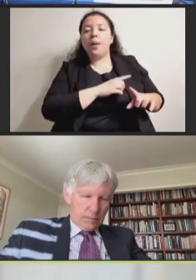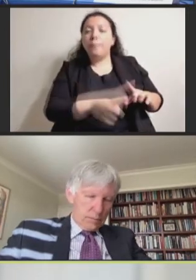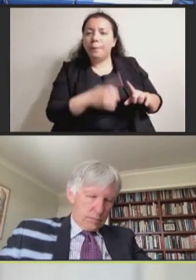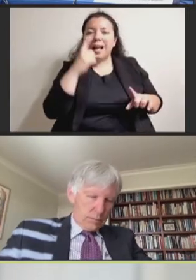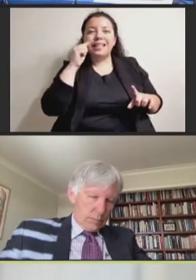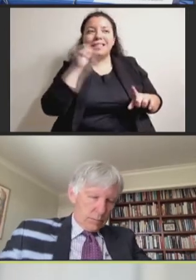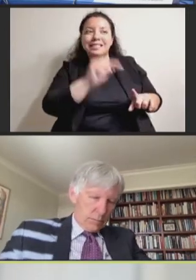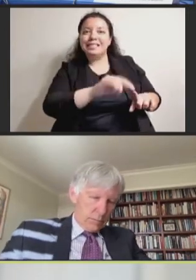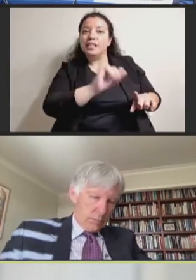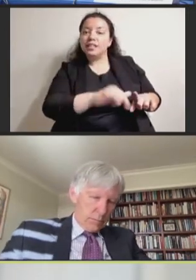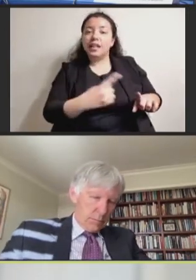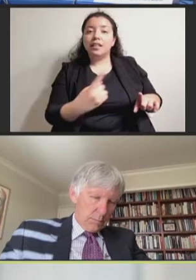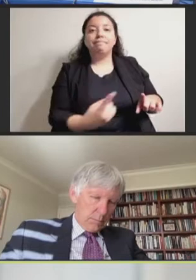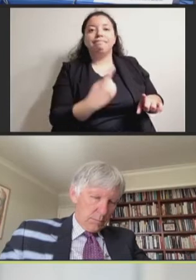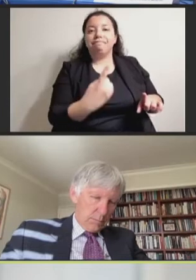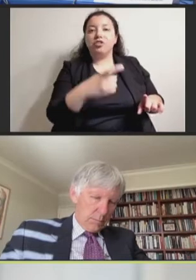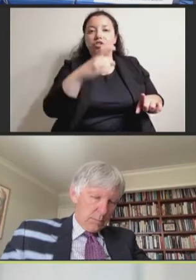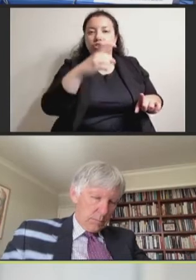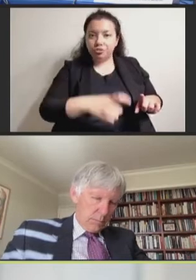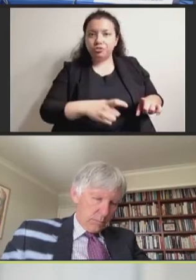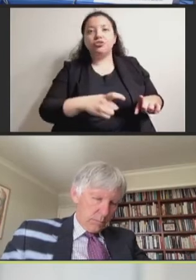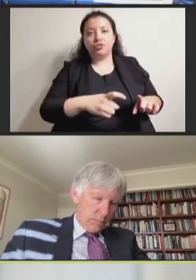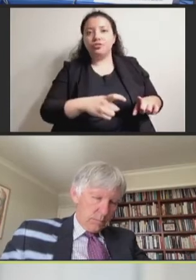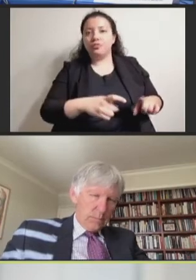future endeavors, it's going to be a bit of